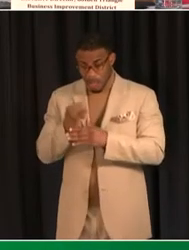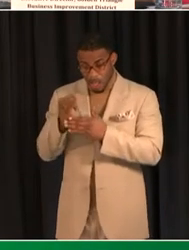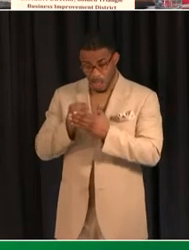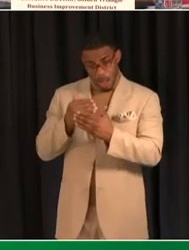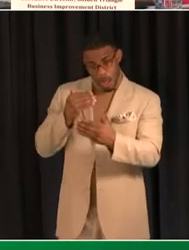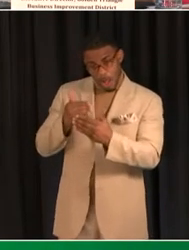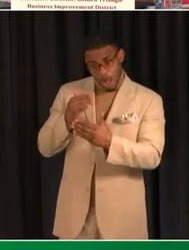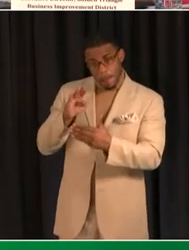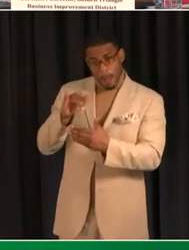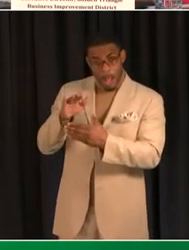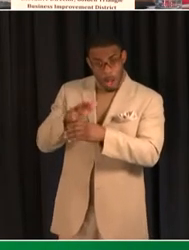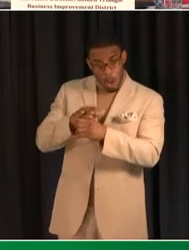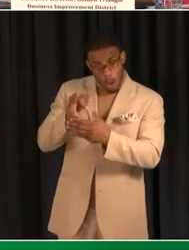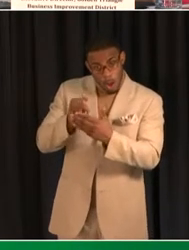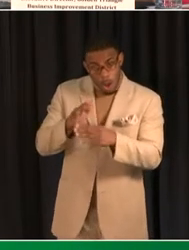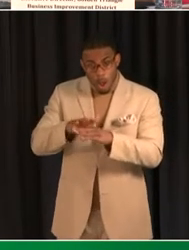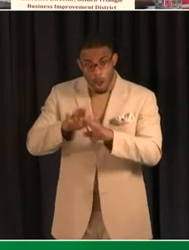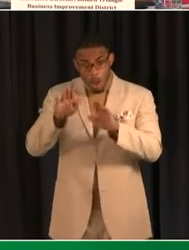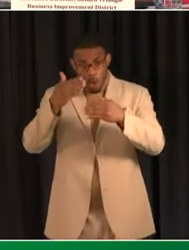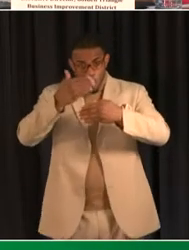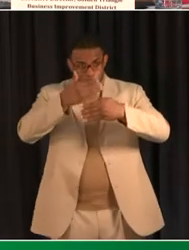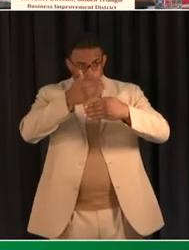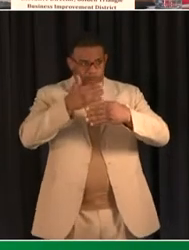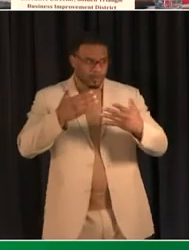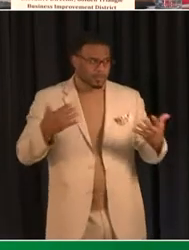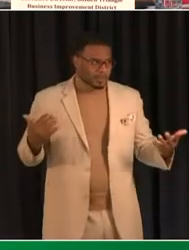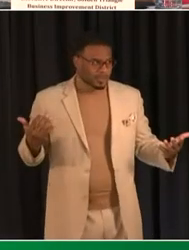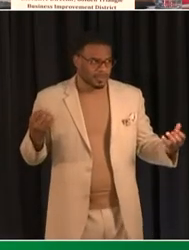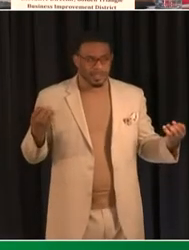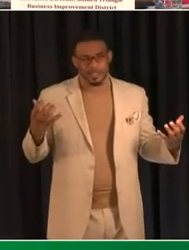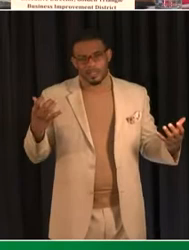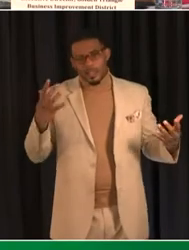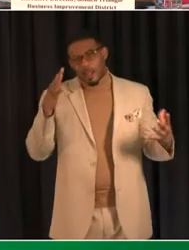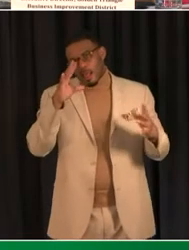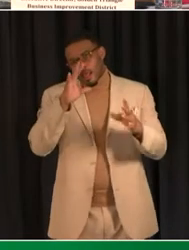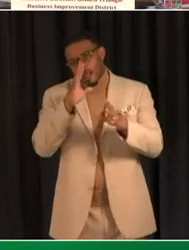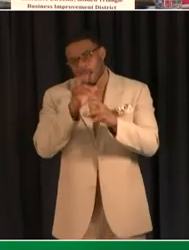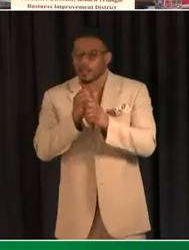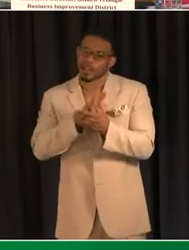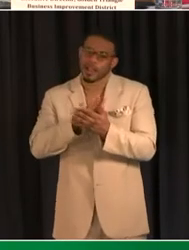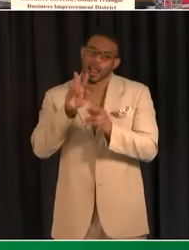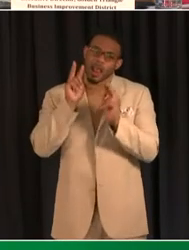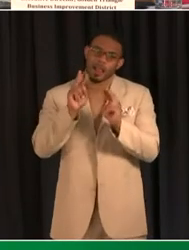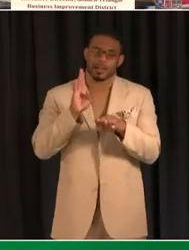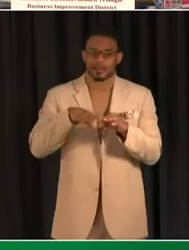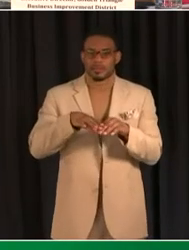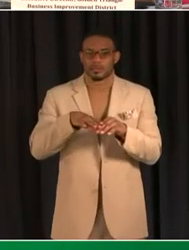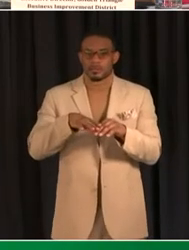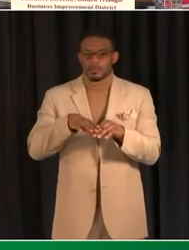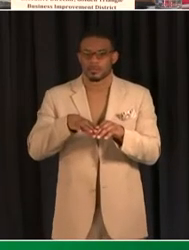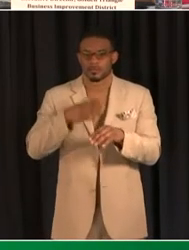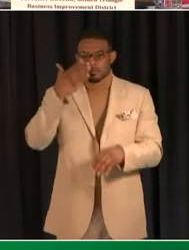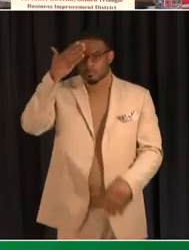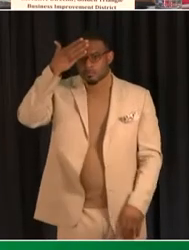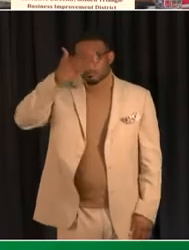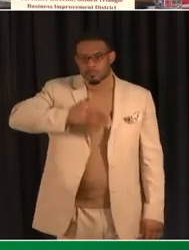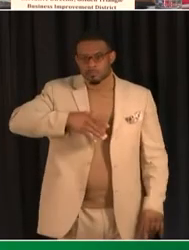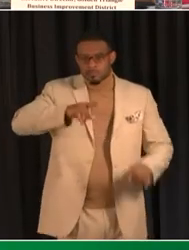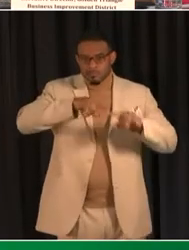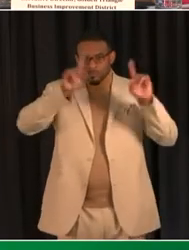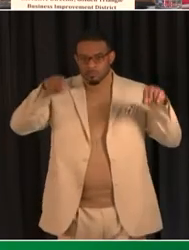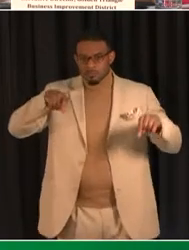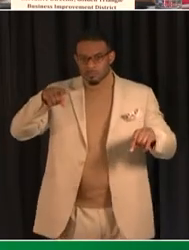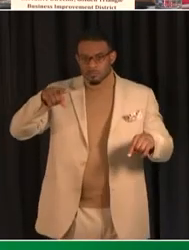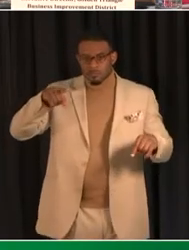art by local artists on the windows. It's so much nicer to look at than a for lease sign.